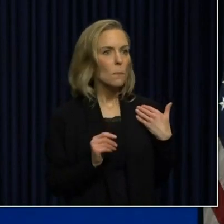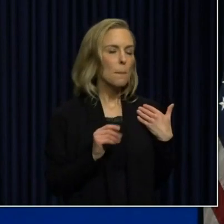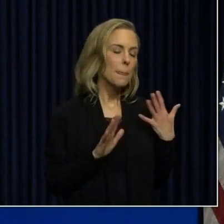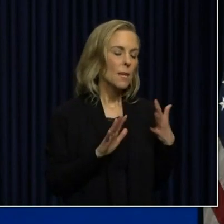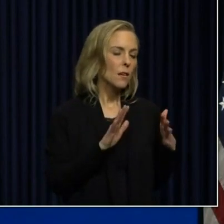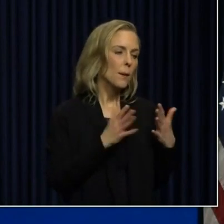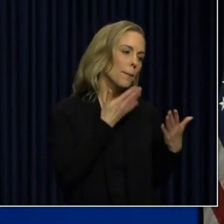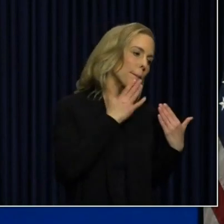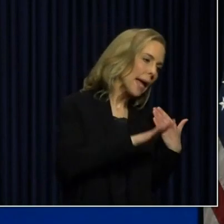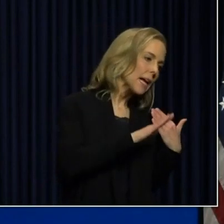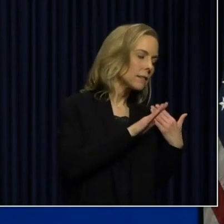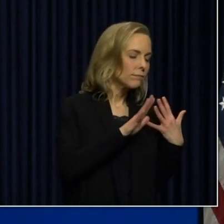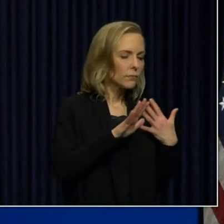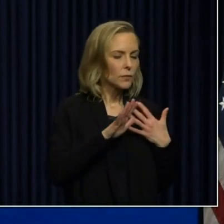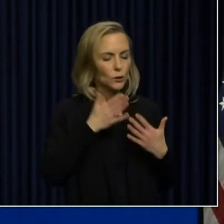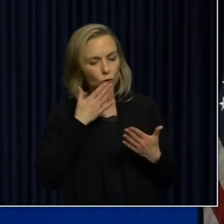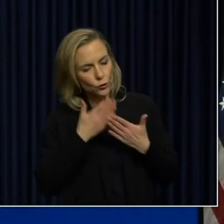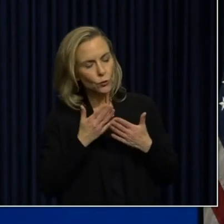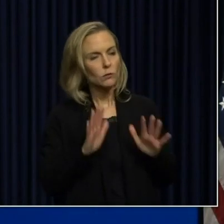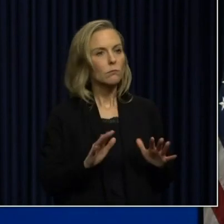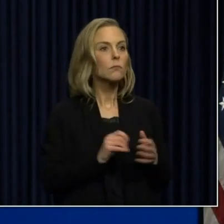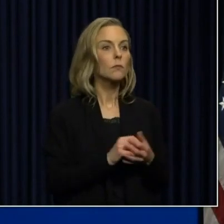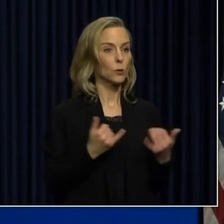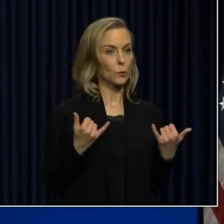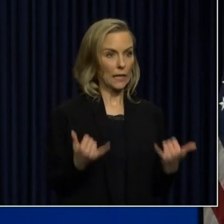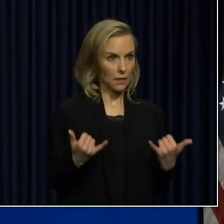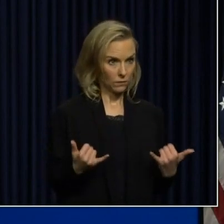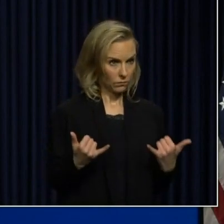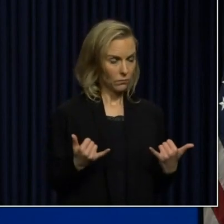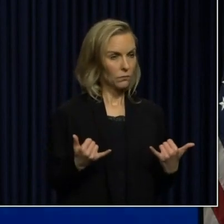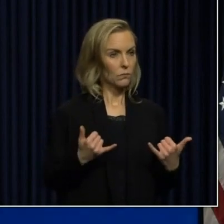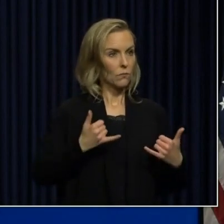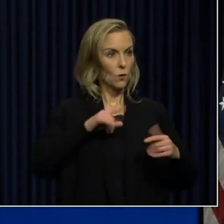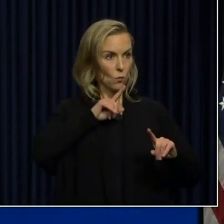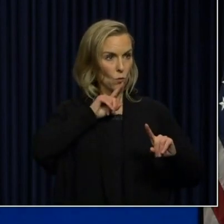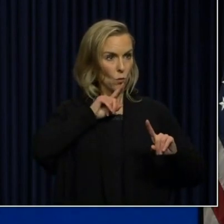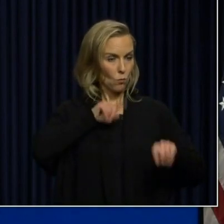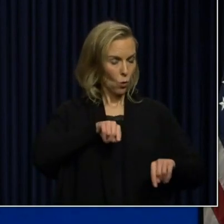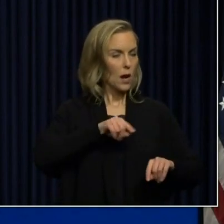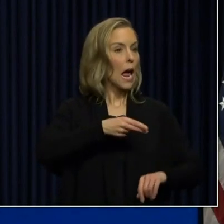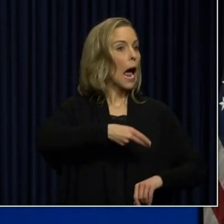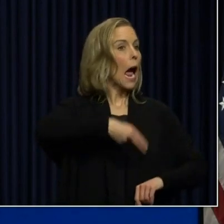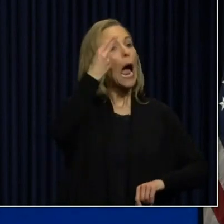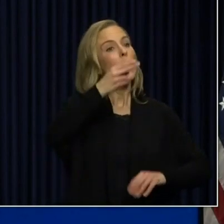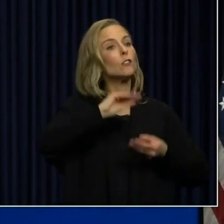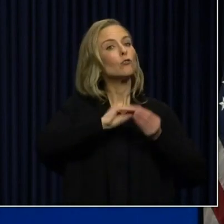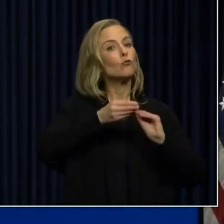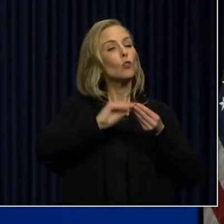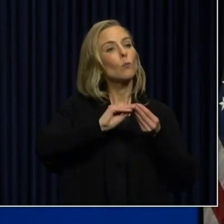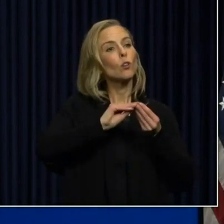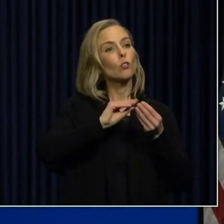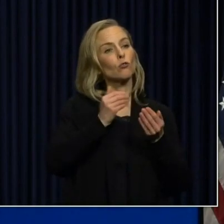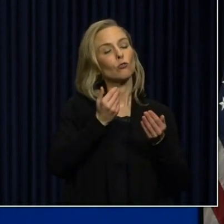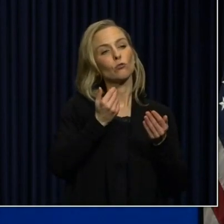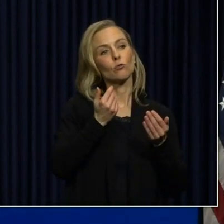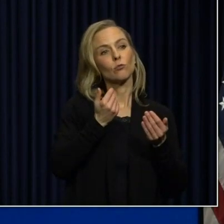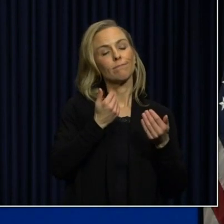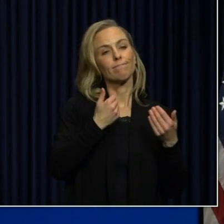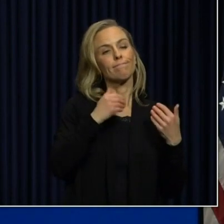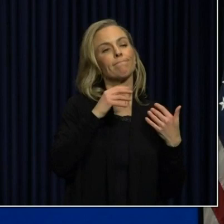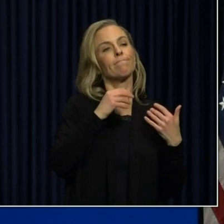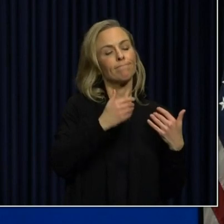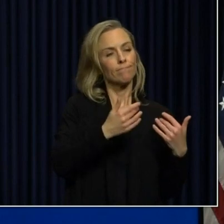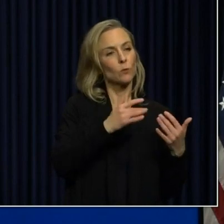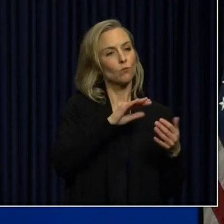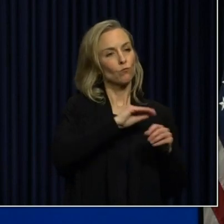and some good as it goes. So today we are reporting our highest number of new cases that we ever